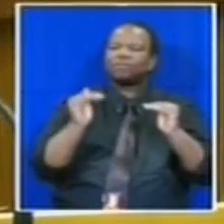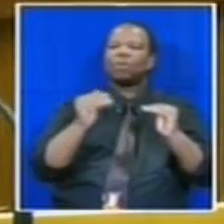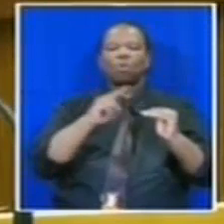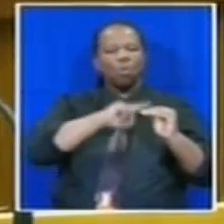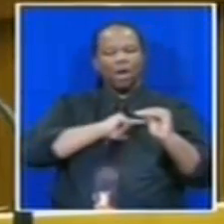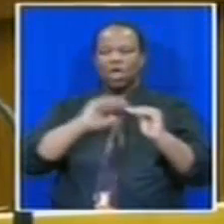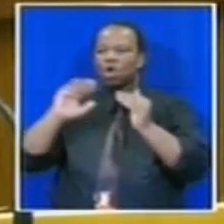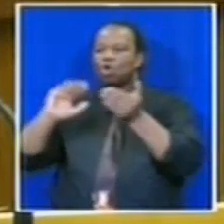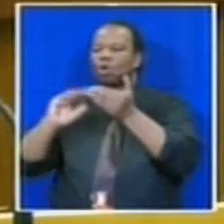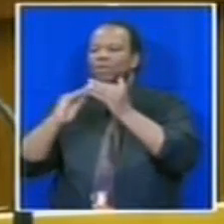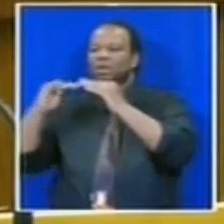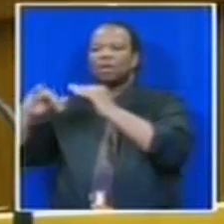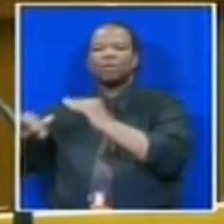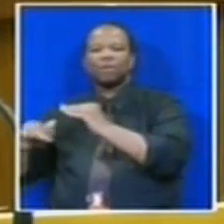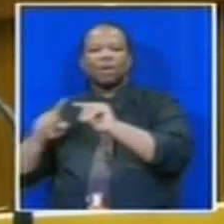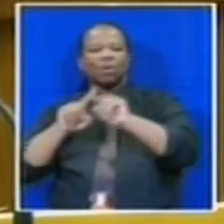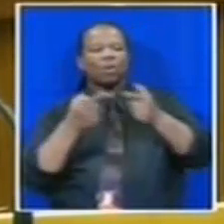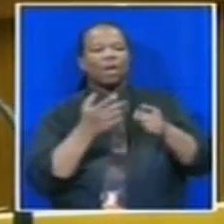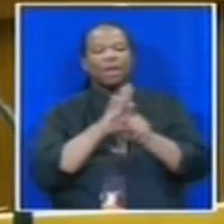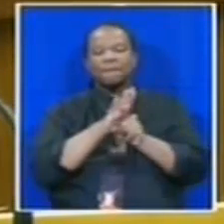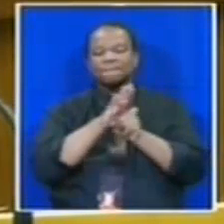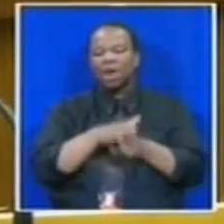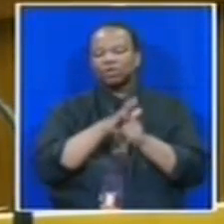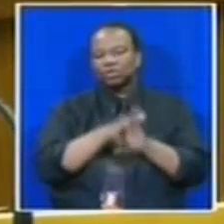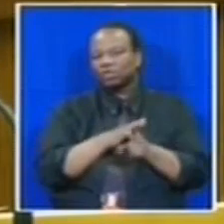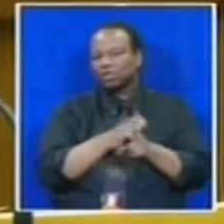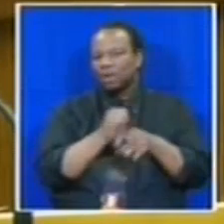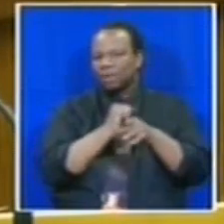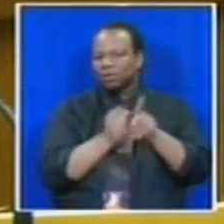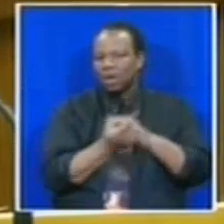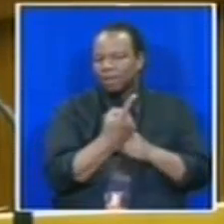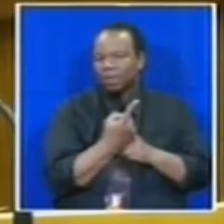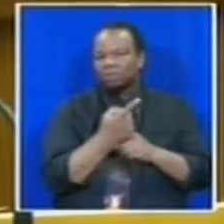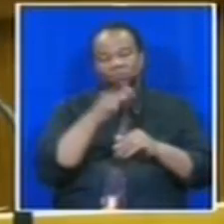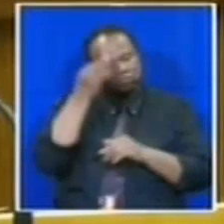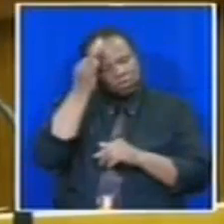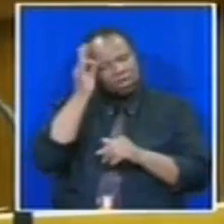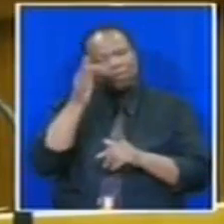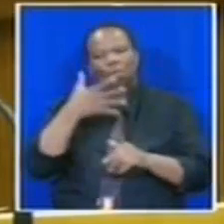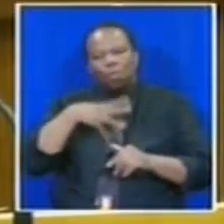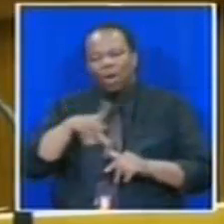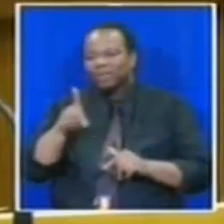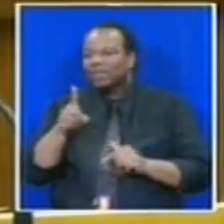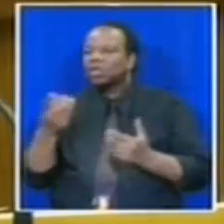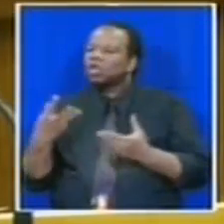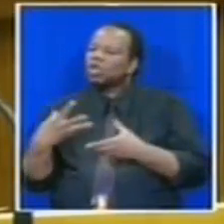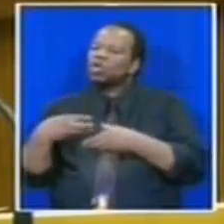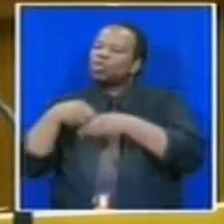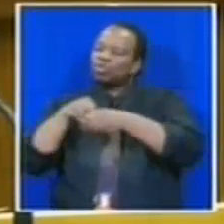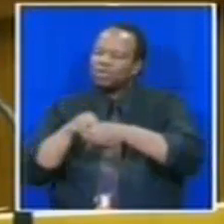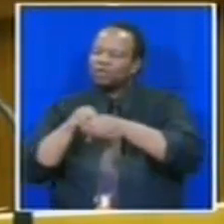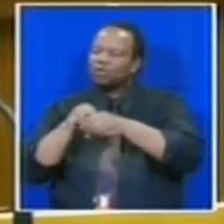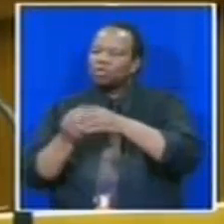communities and discriminatory practices, of a government committed to promoting inclusive growth within a sustainable